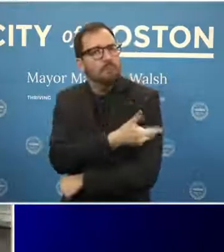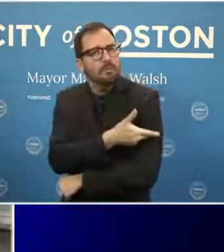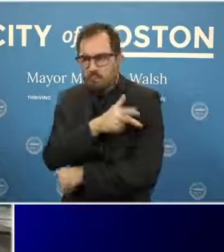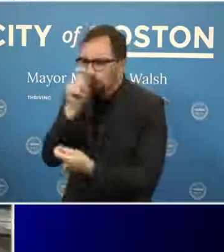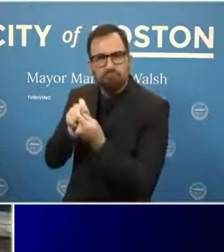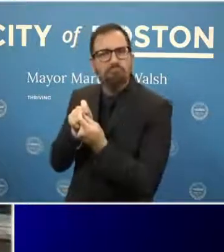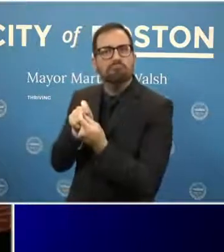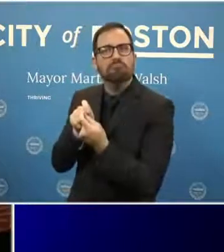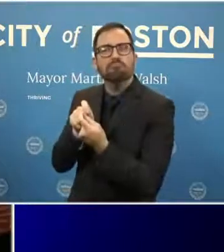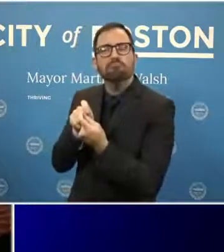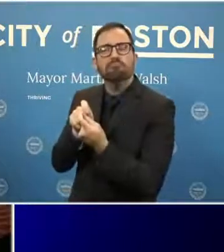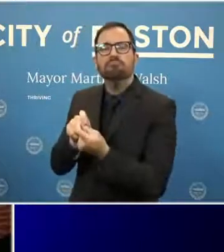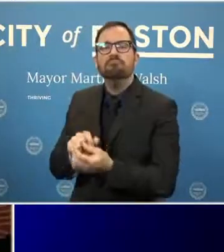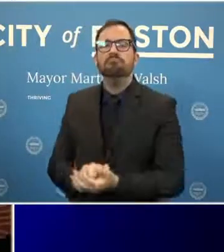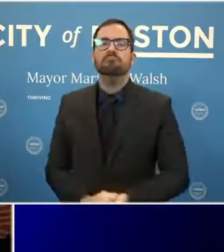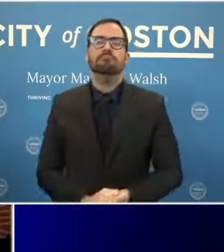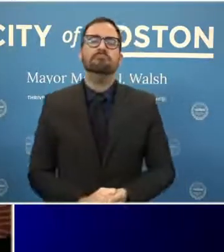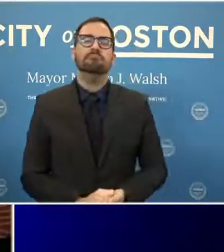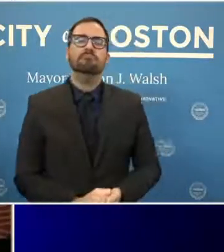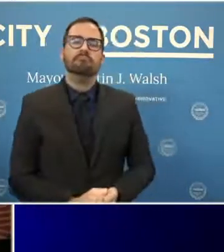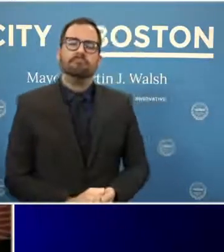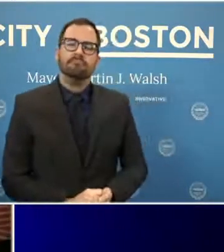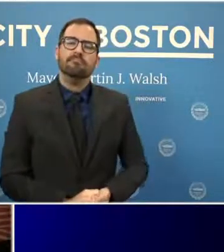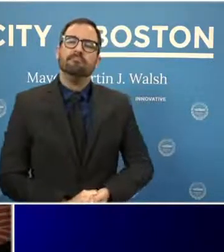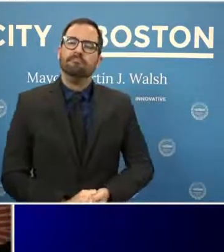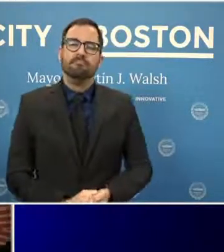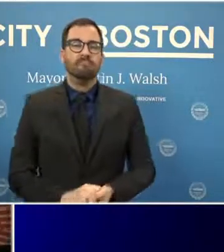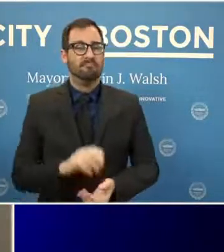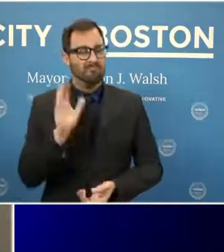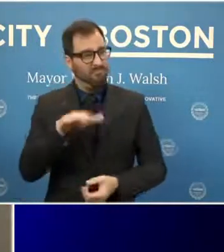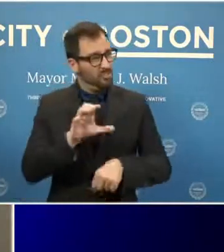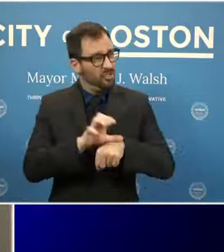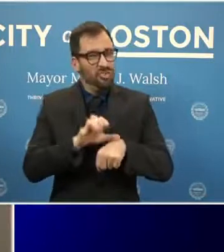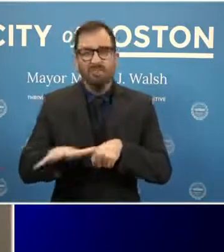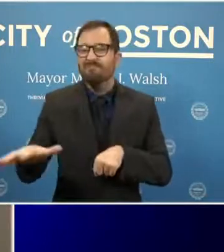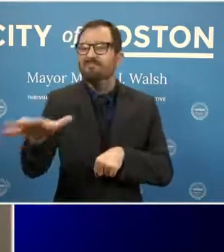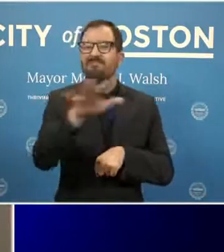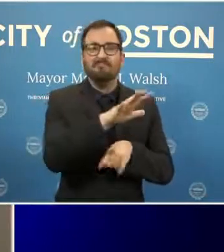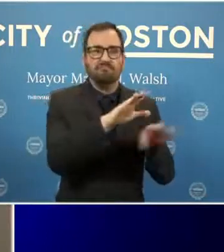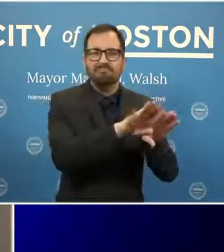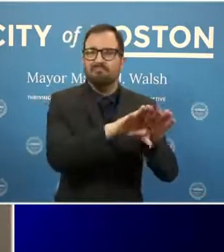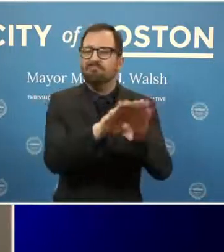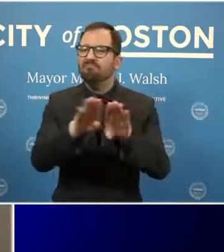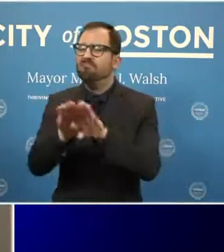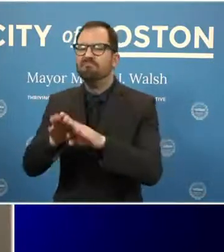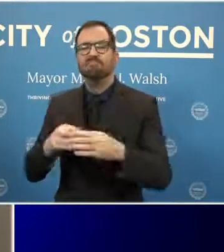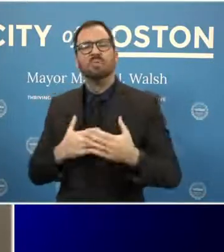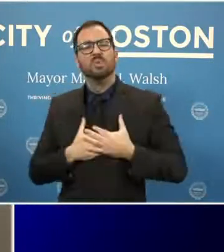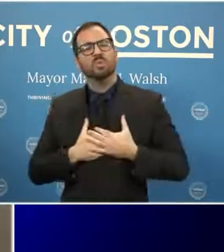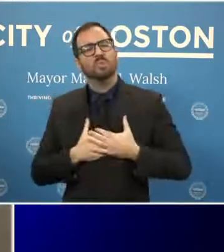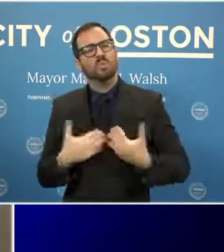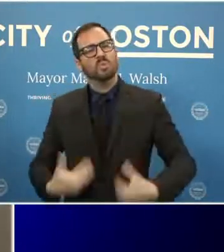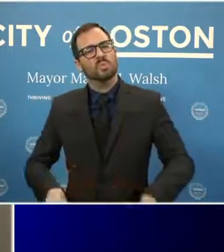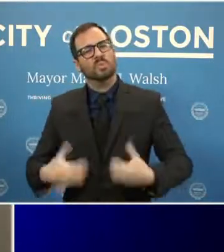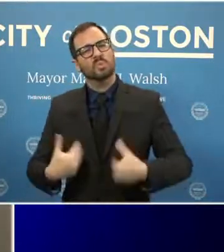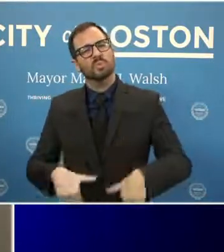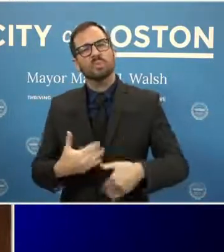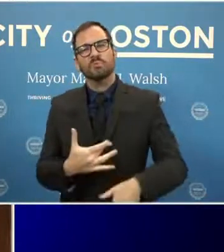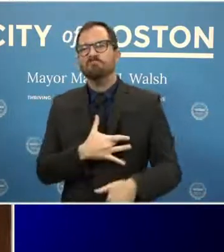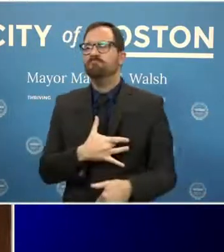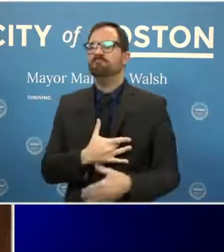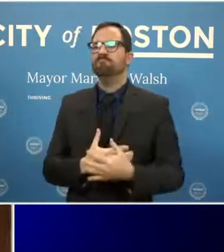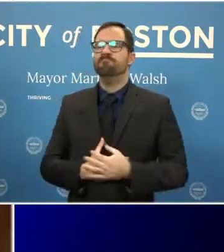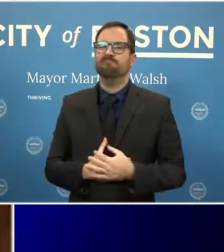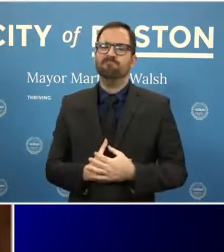6 days. Ever since COVID-19, we had to go online, and instead of going inside of the school, we have to go inside